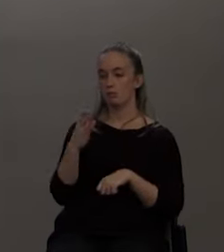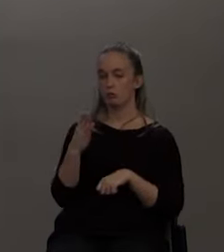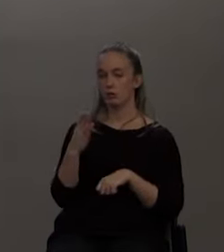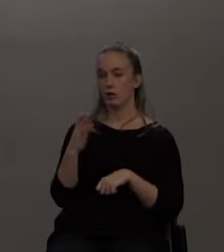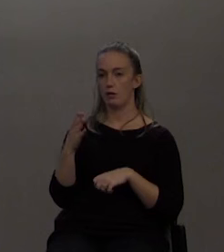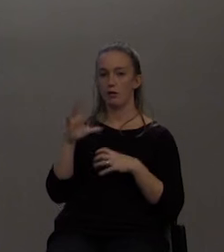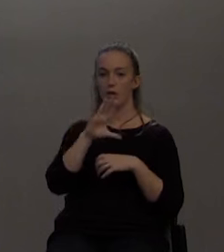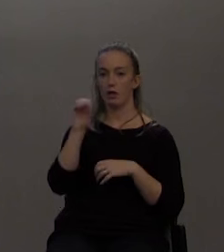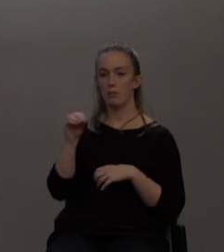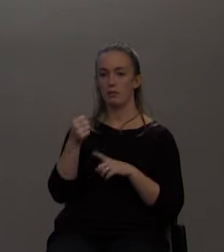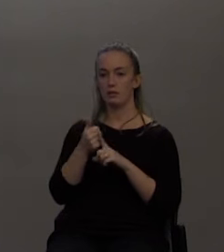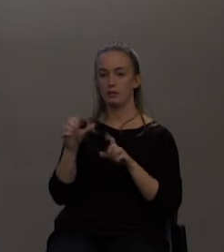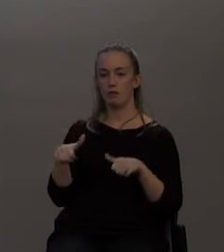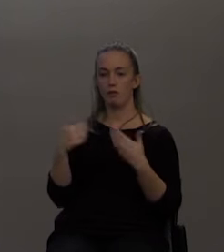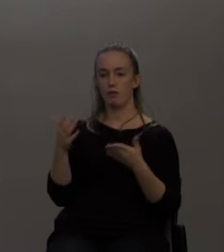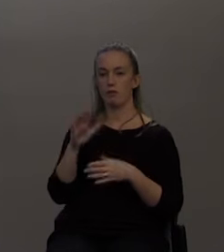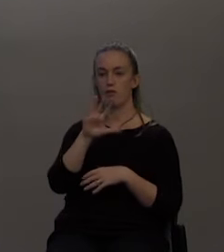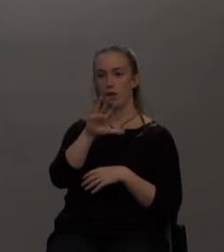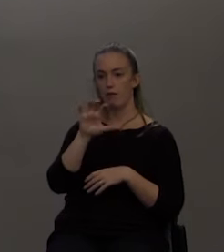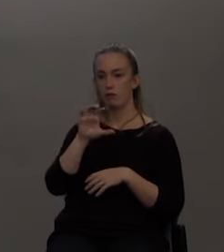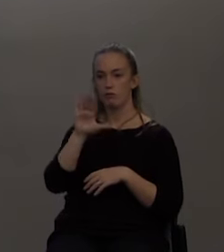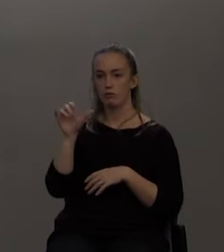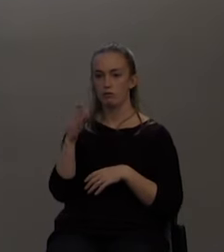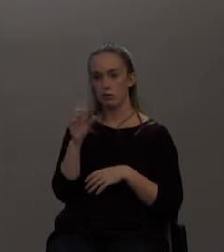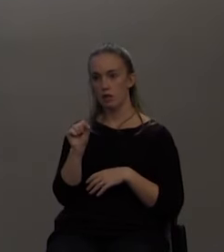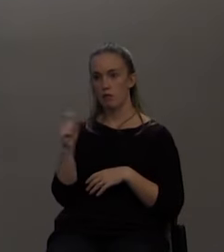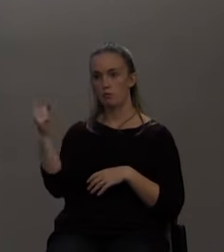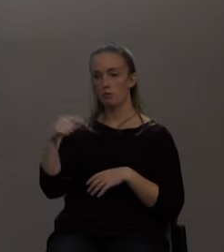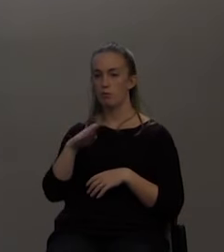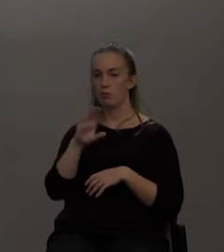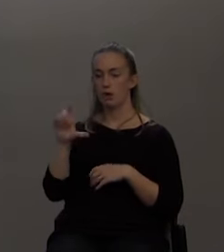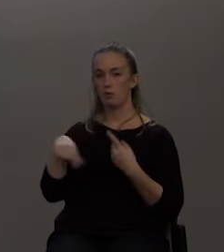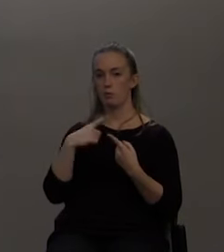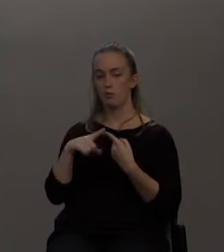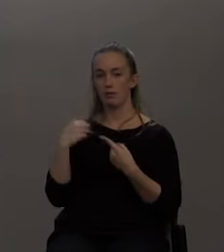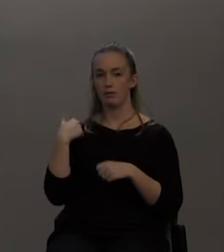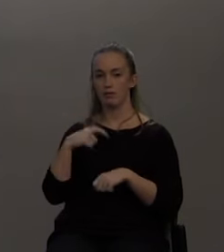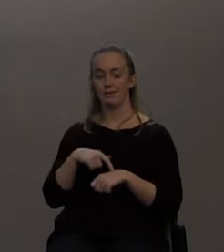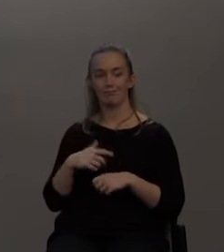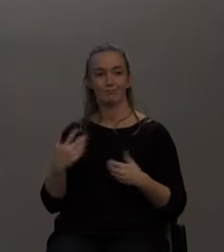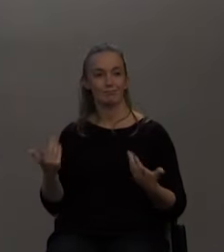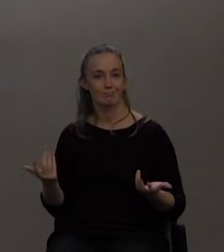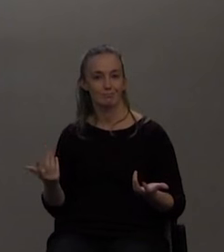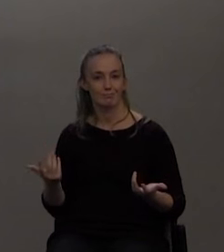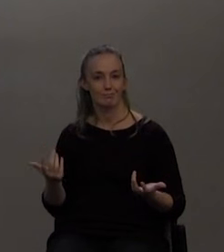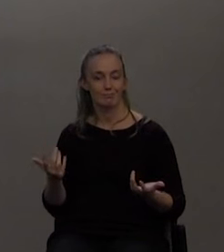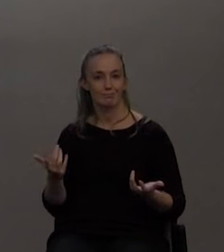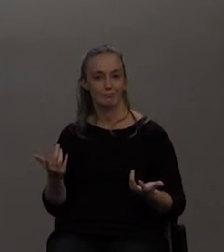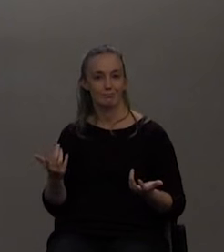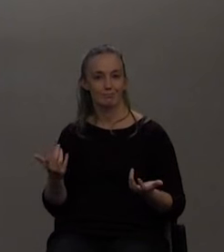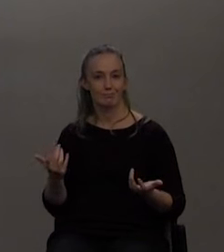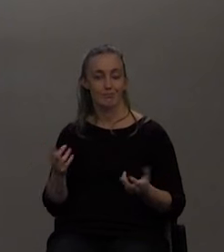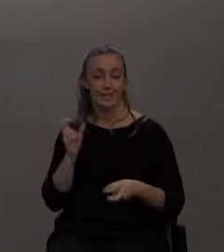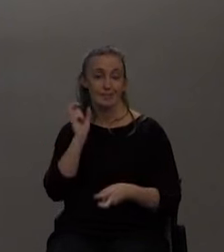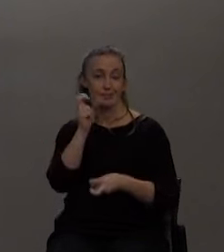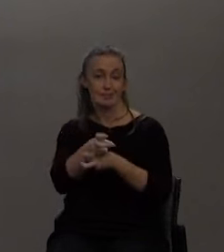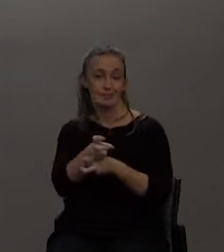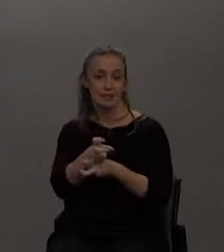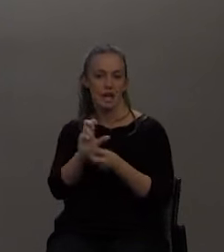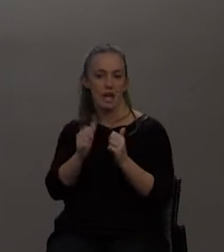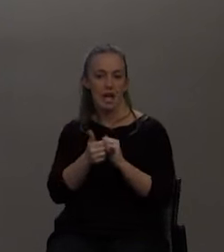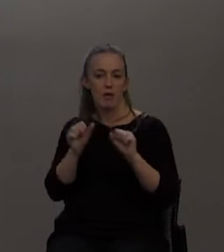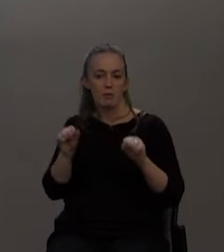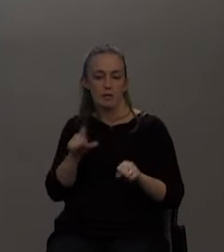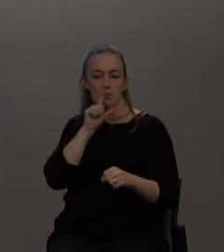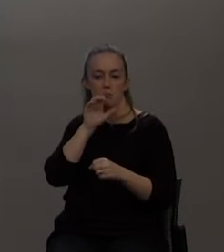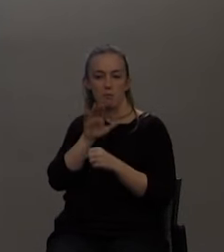County? And my response would be, I think that's going to be a tall order, because how are you going to promise those folks that there's going to be laborers to take those